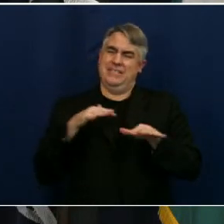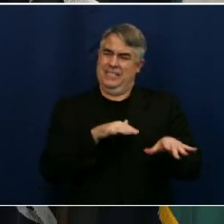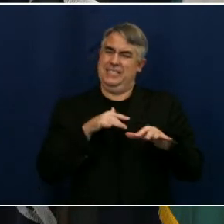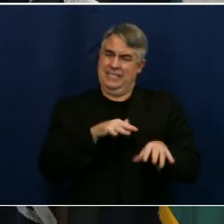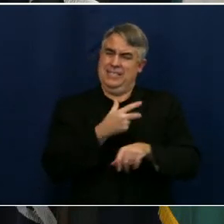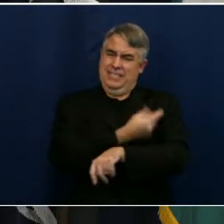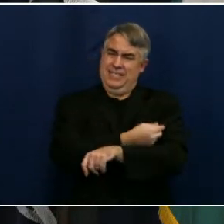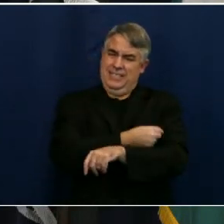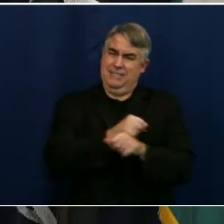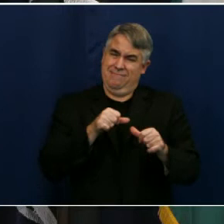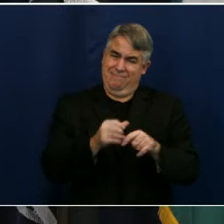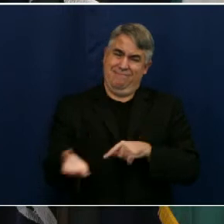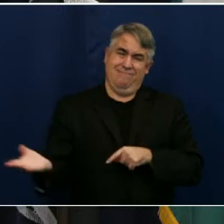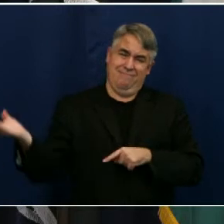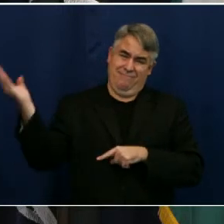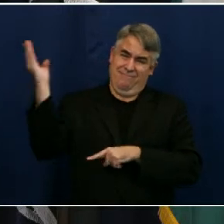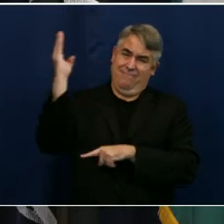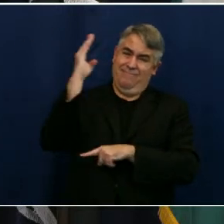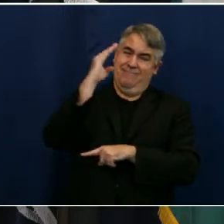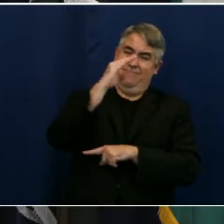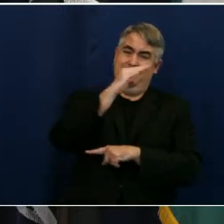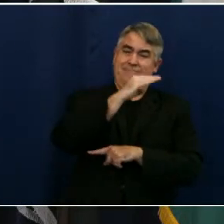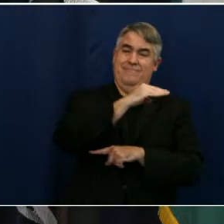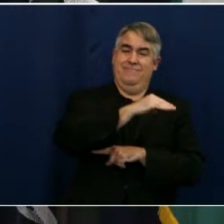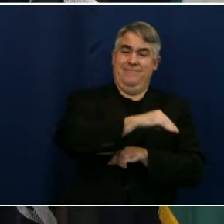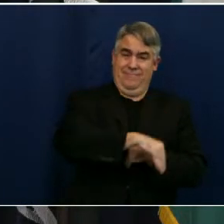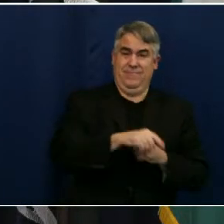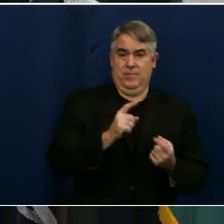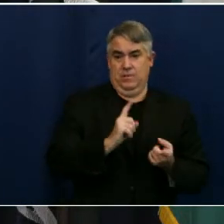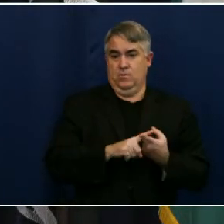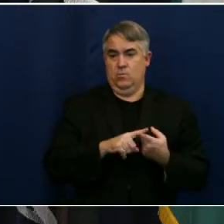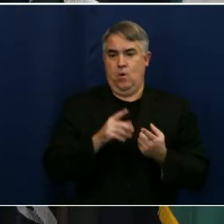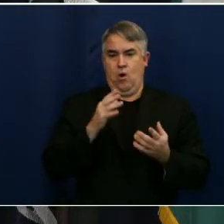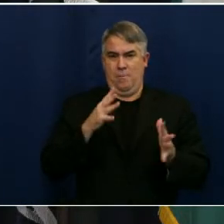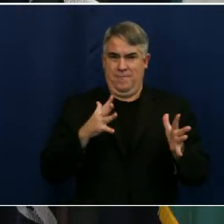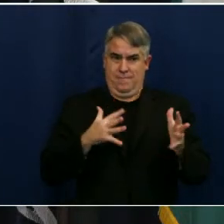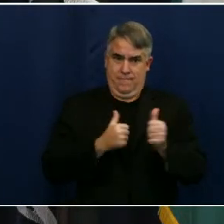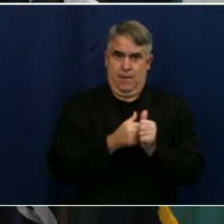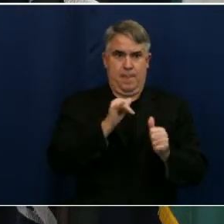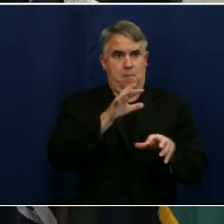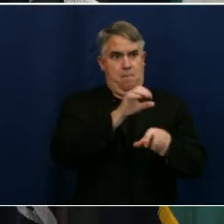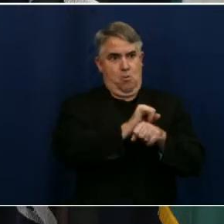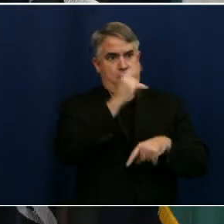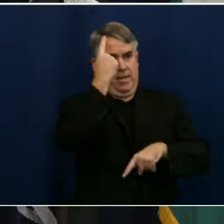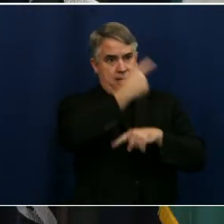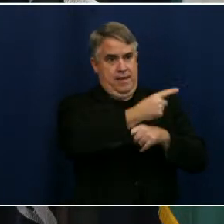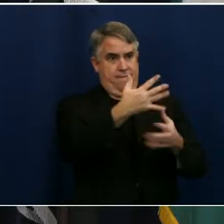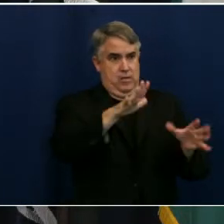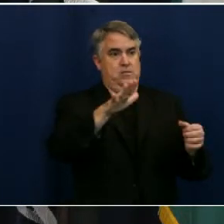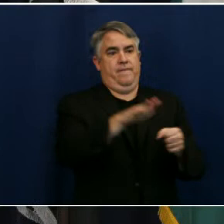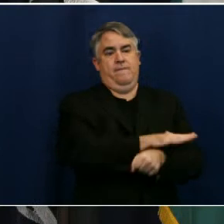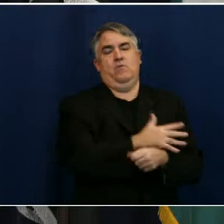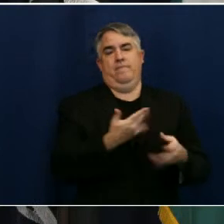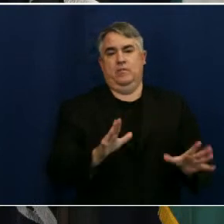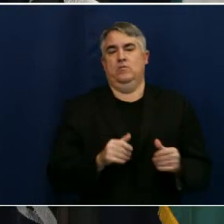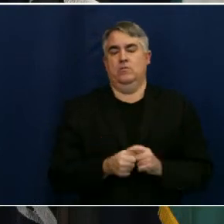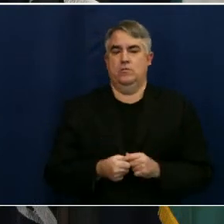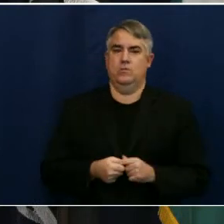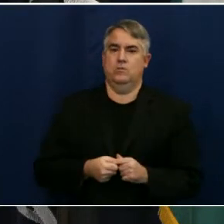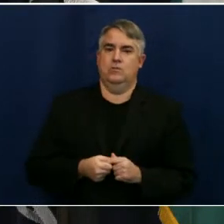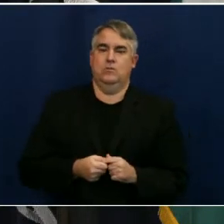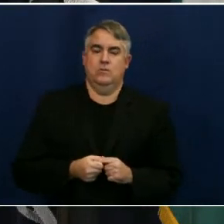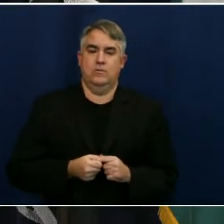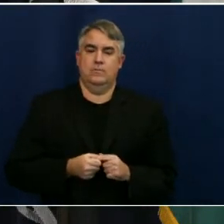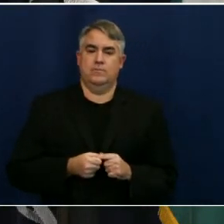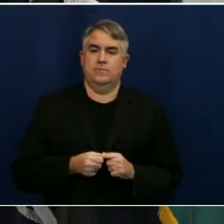week we hopefully can be caught up and not miss any of them, get back made whole.